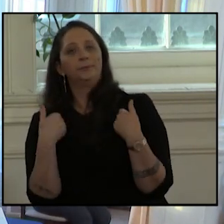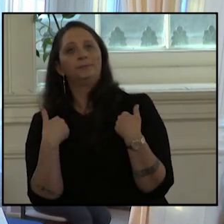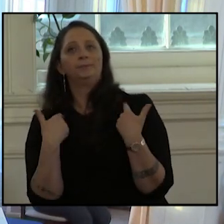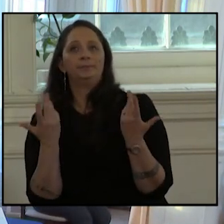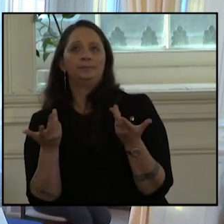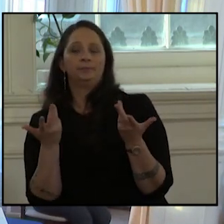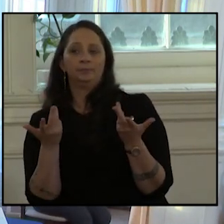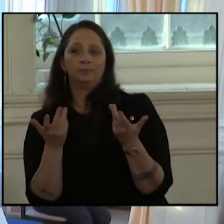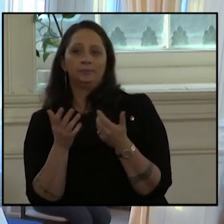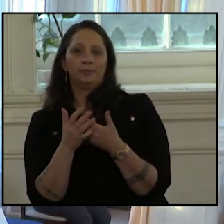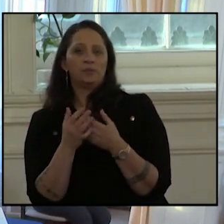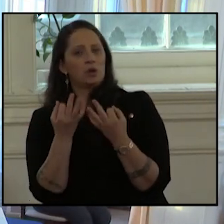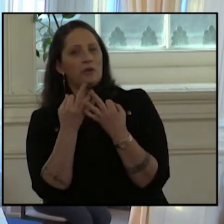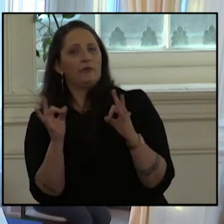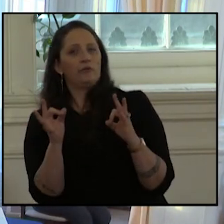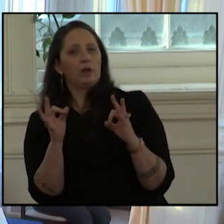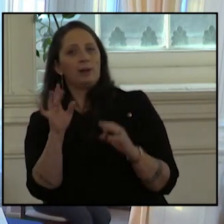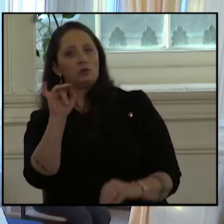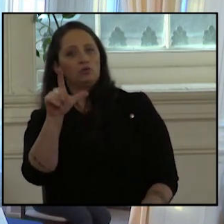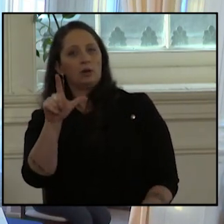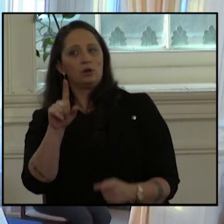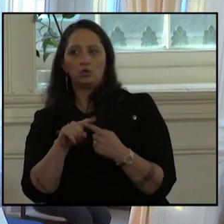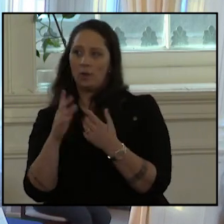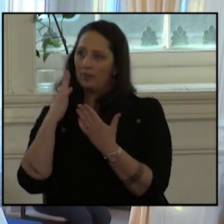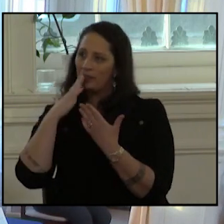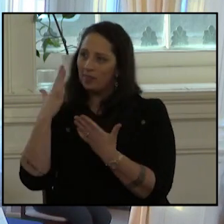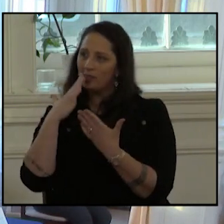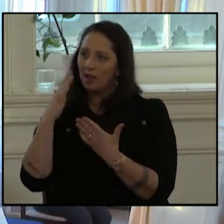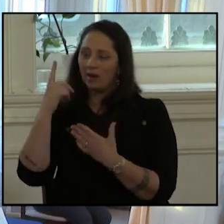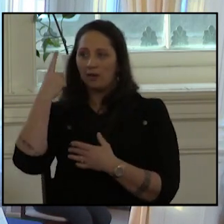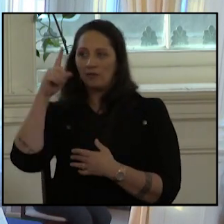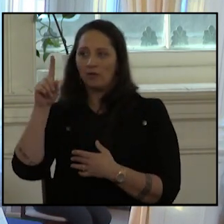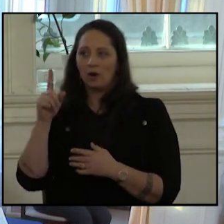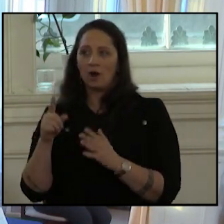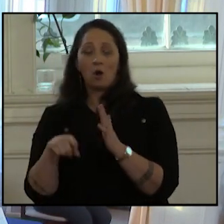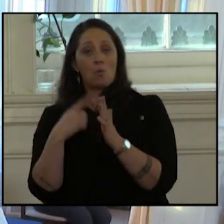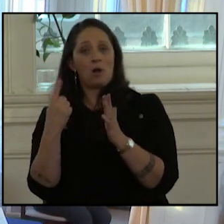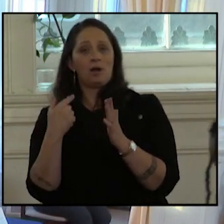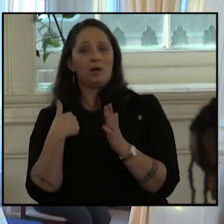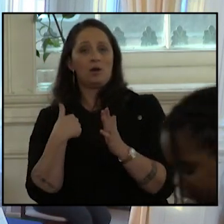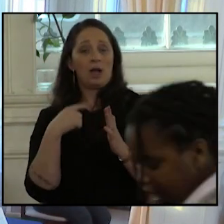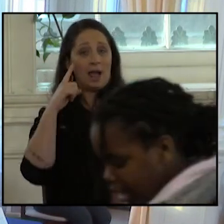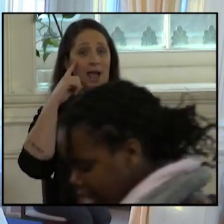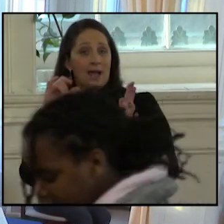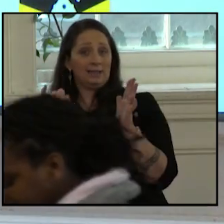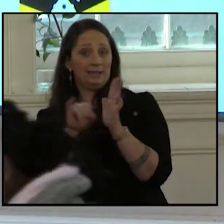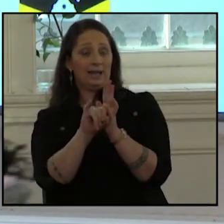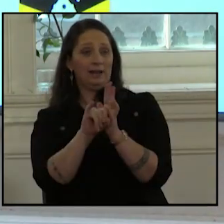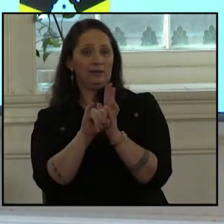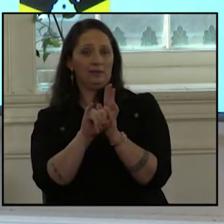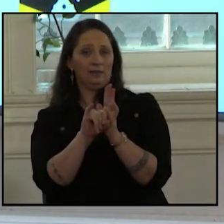have the Freedom Trail to thank for once we have identified